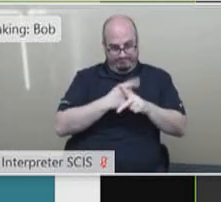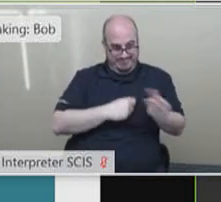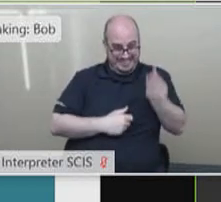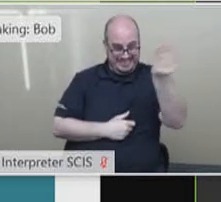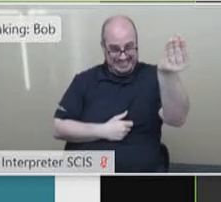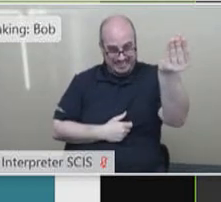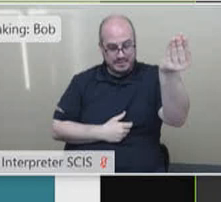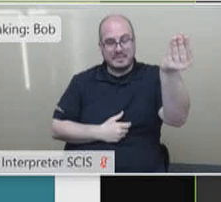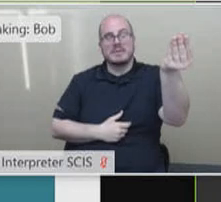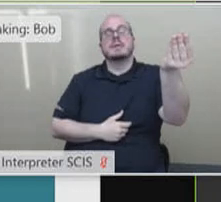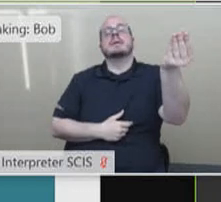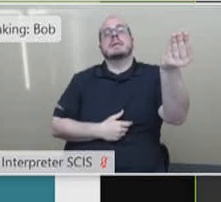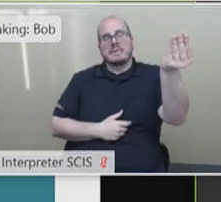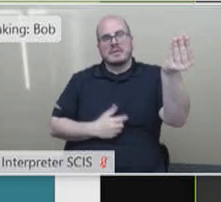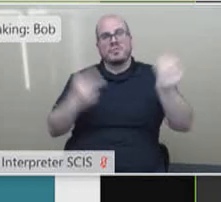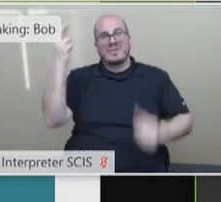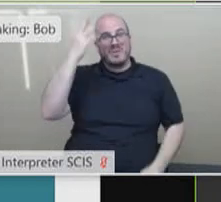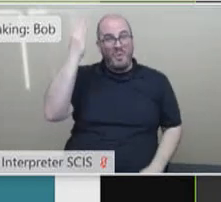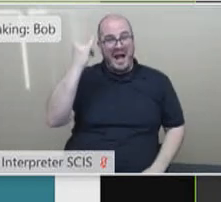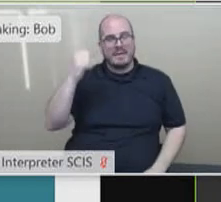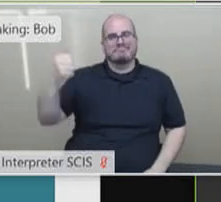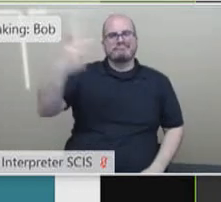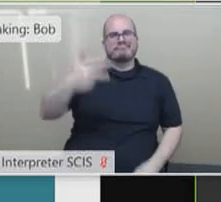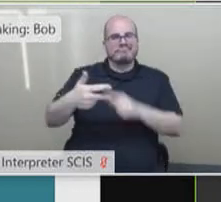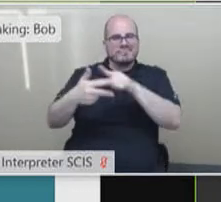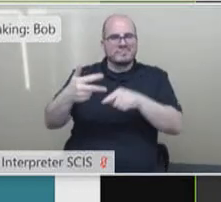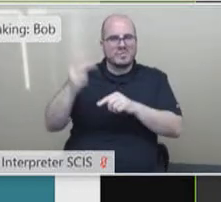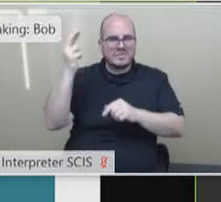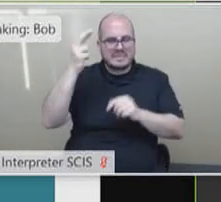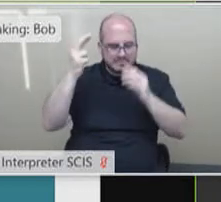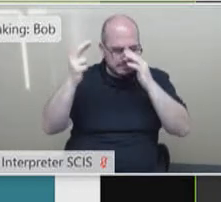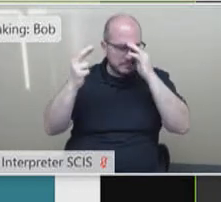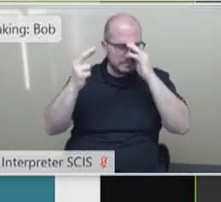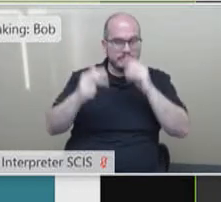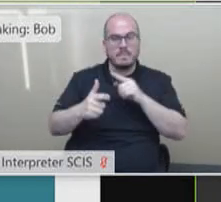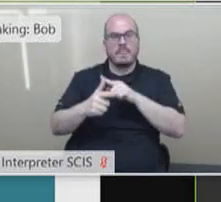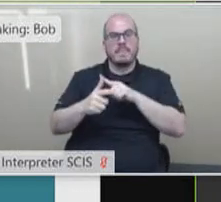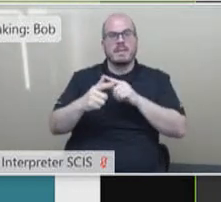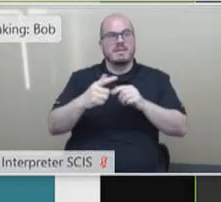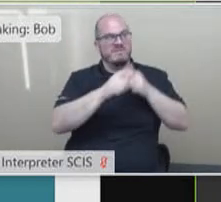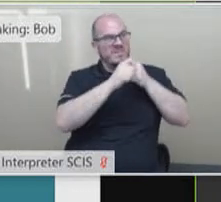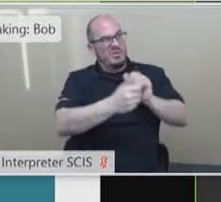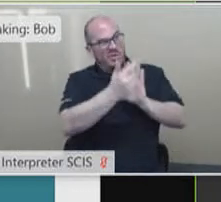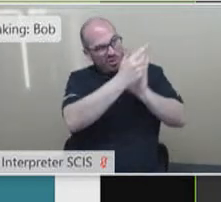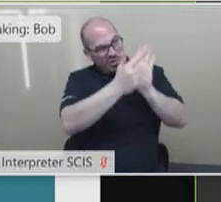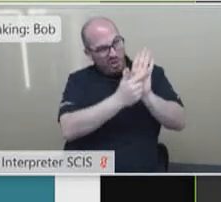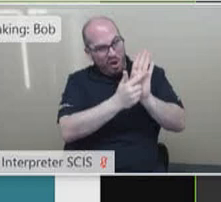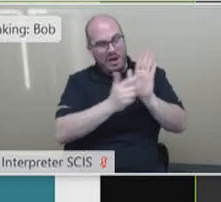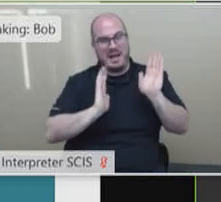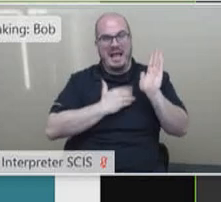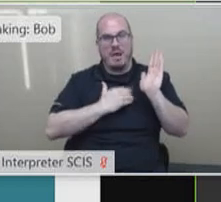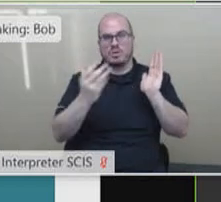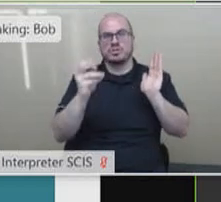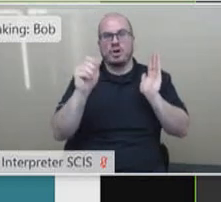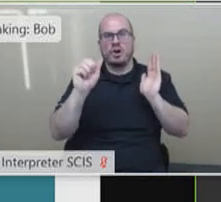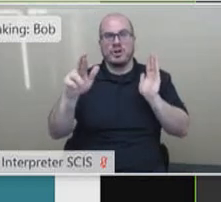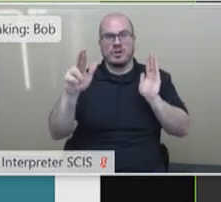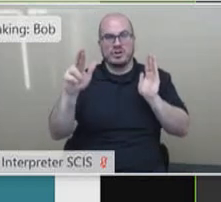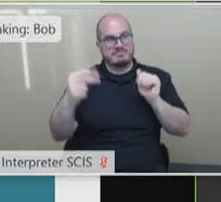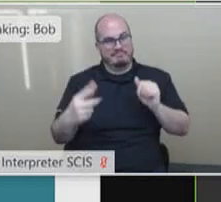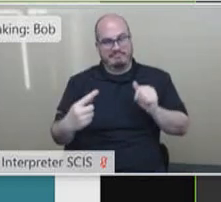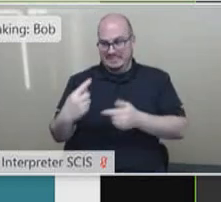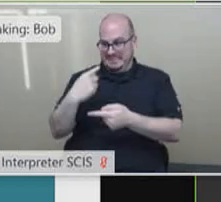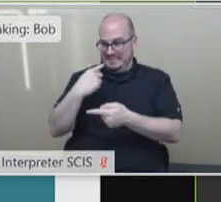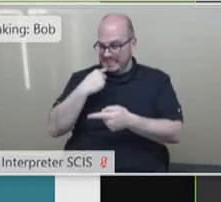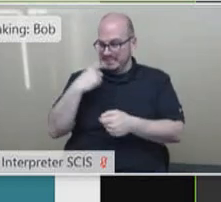we did that is for three reasons. One is that by law, the charter requires us to